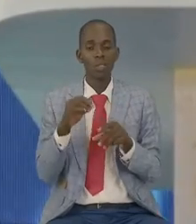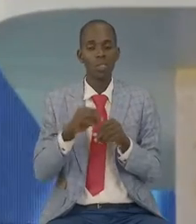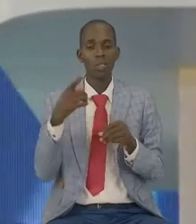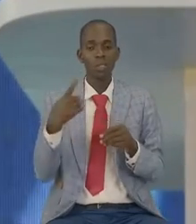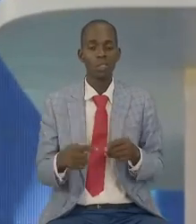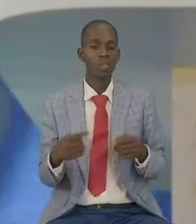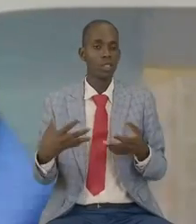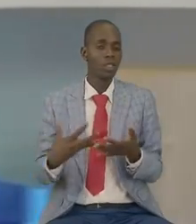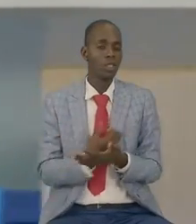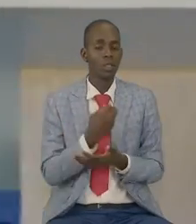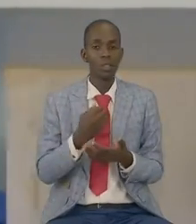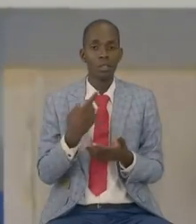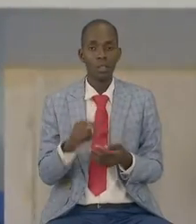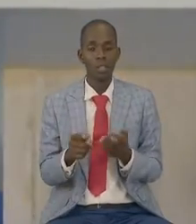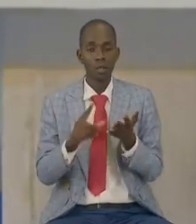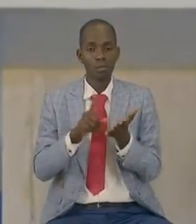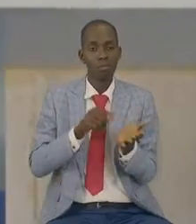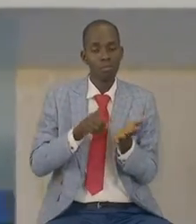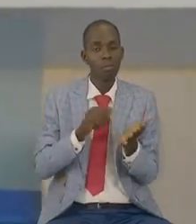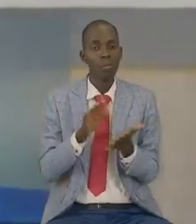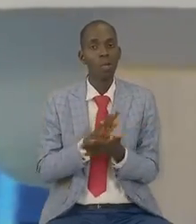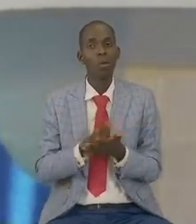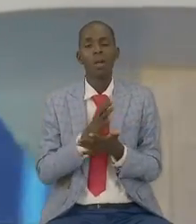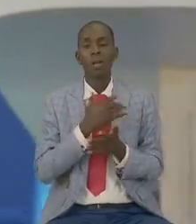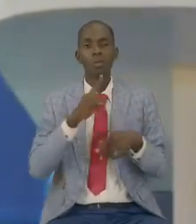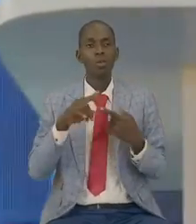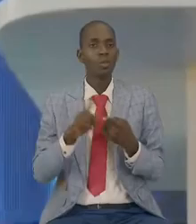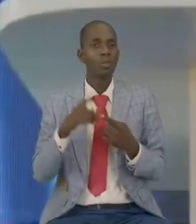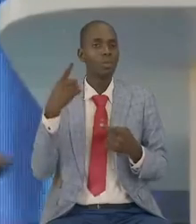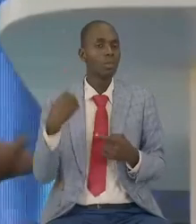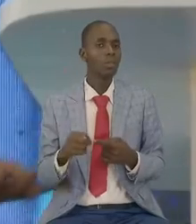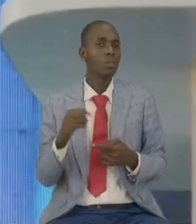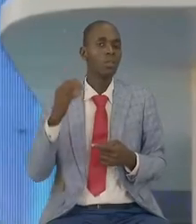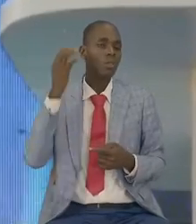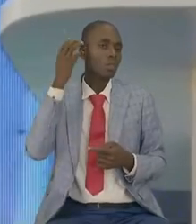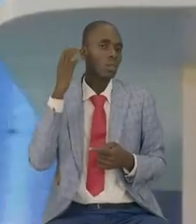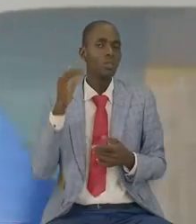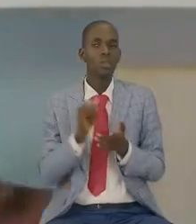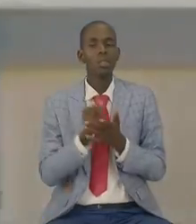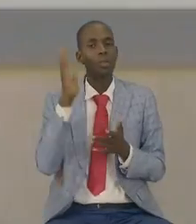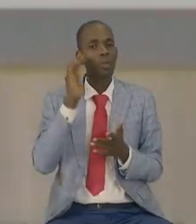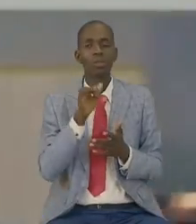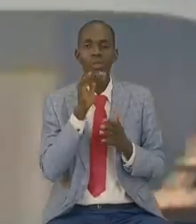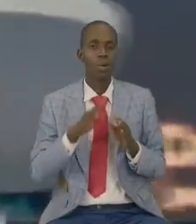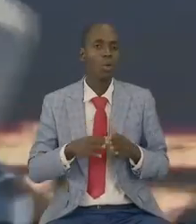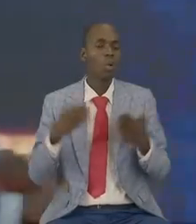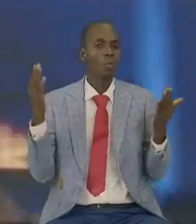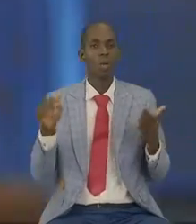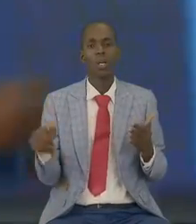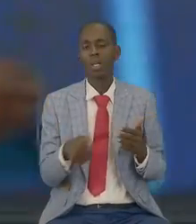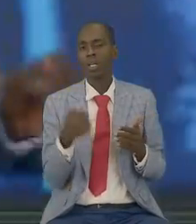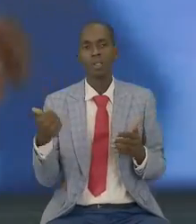and going over the radio and blasting the government, that will not open any door, and